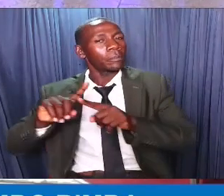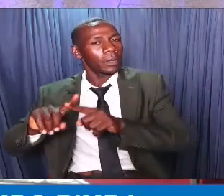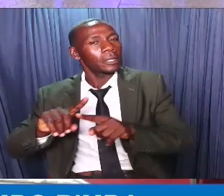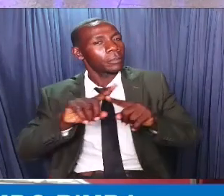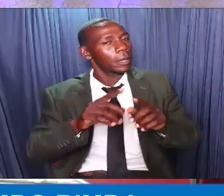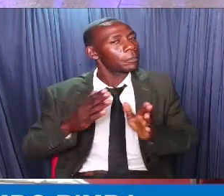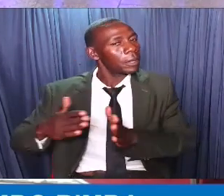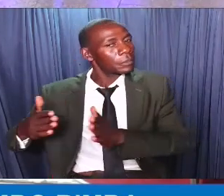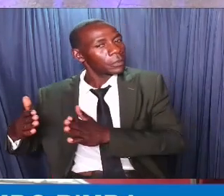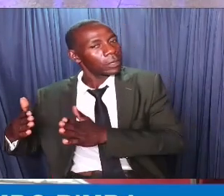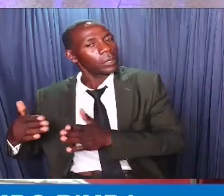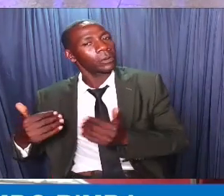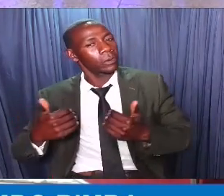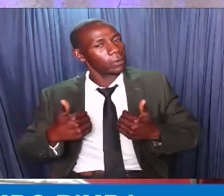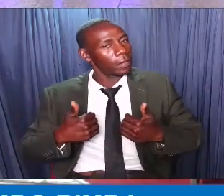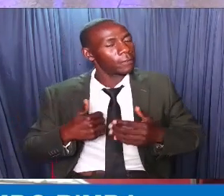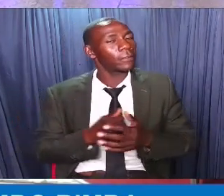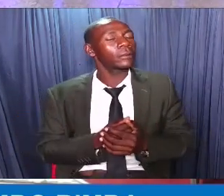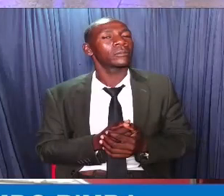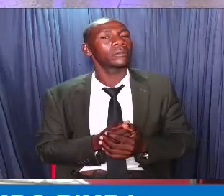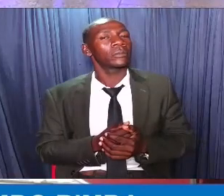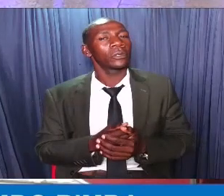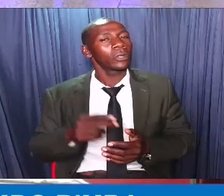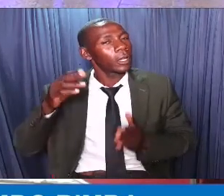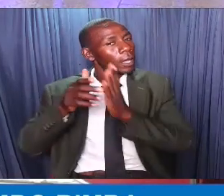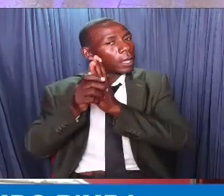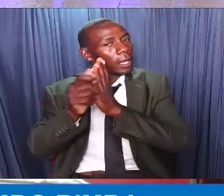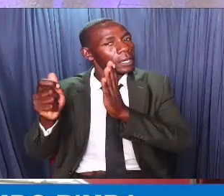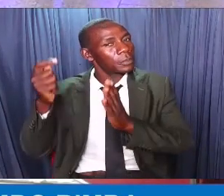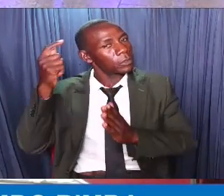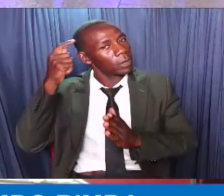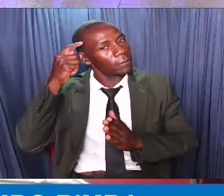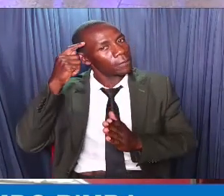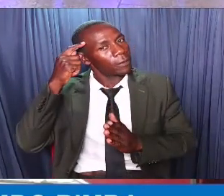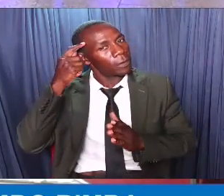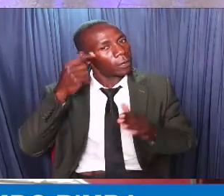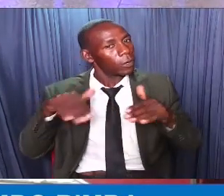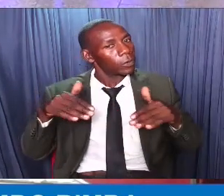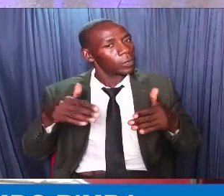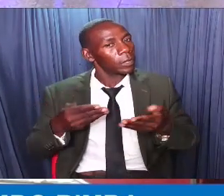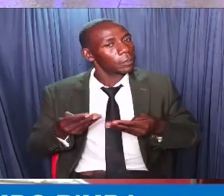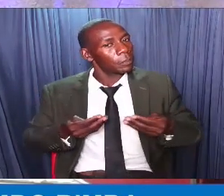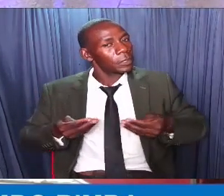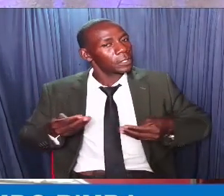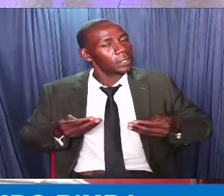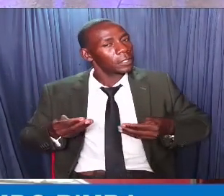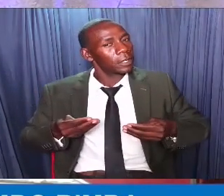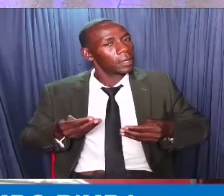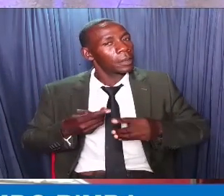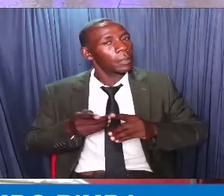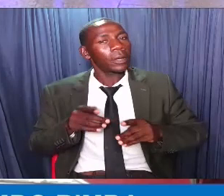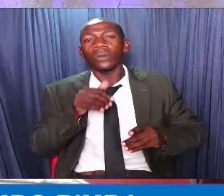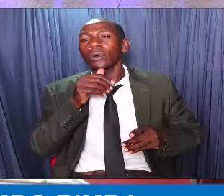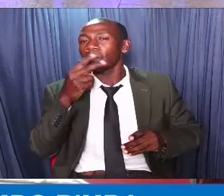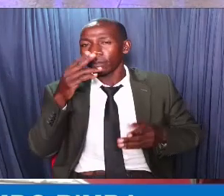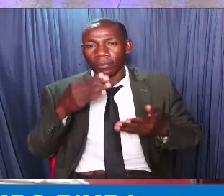plans you have. Na mipango yote. And all extreme plans. Una ujuzi wote. You have all the skills. Kwa kufanya biashara. To conduct business. Lakini mke humuoni